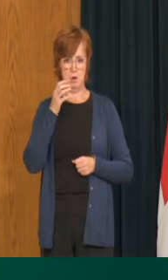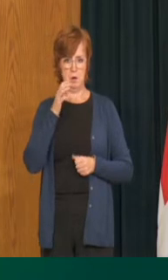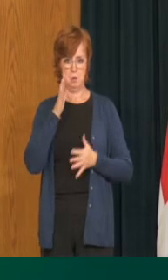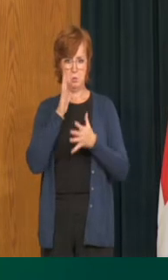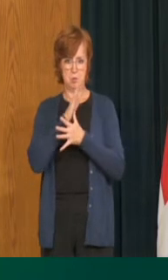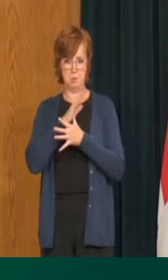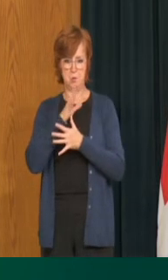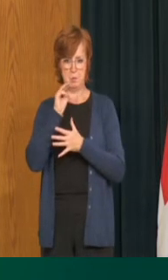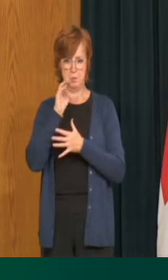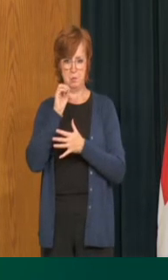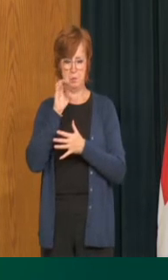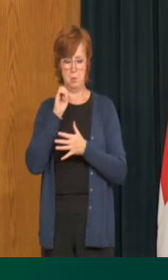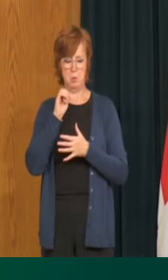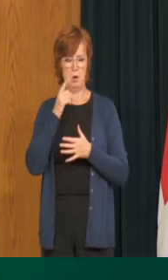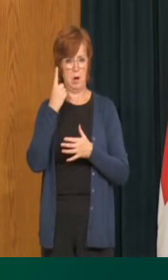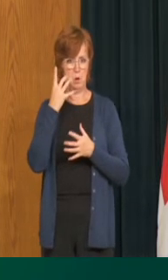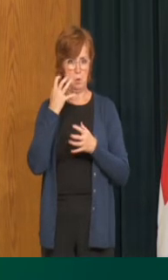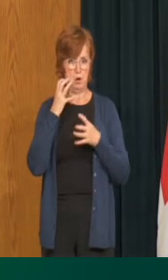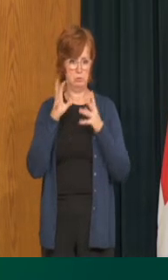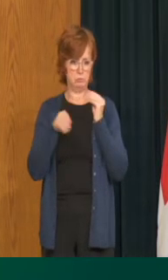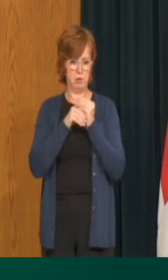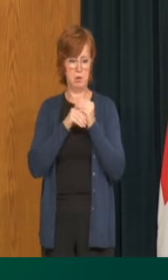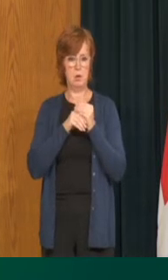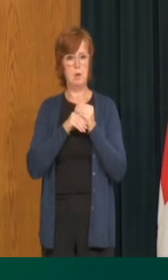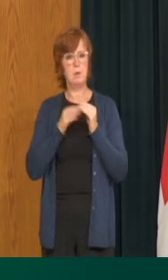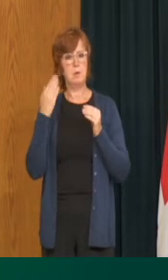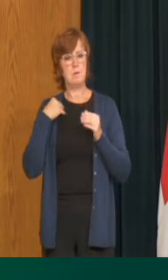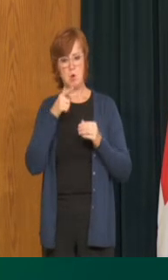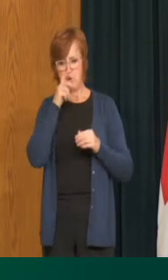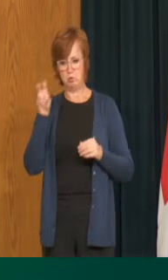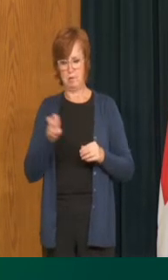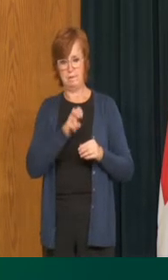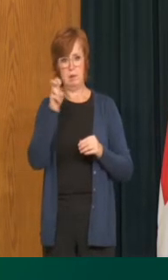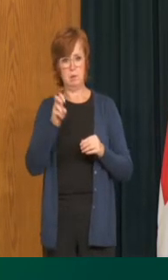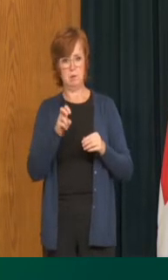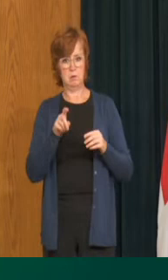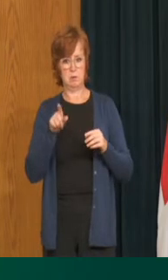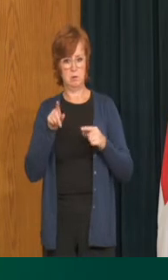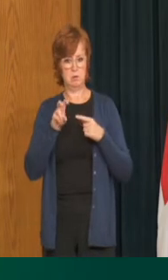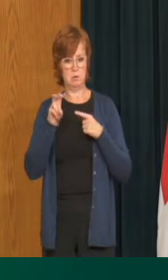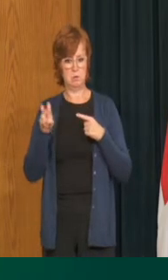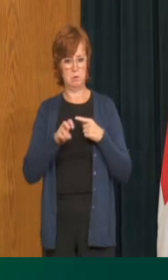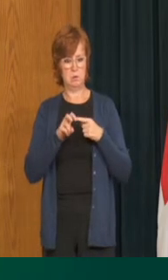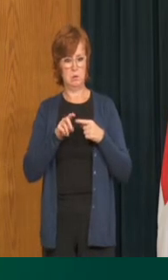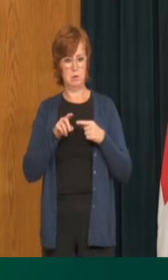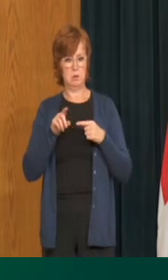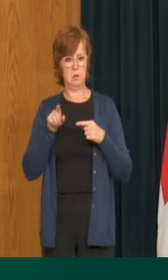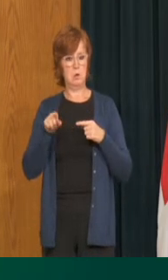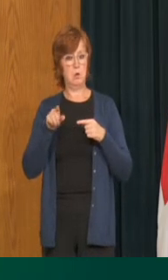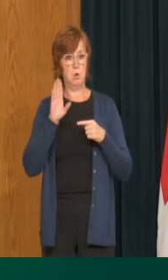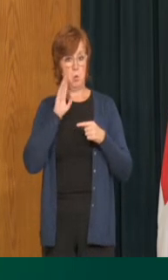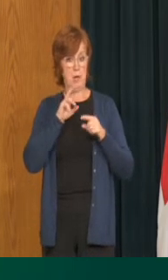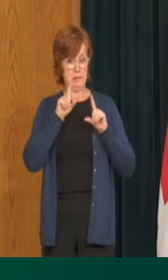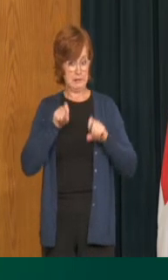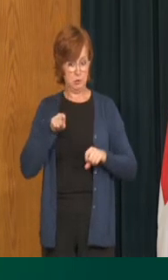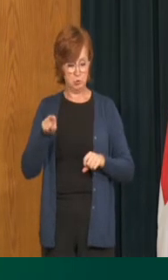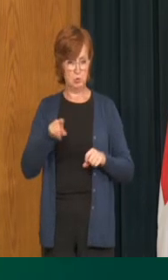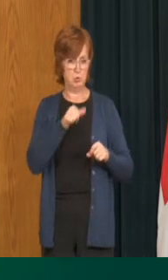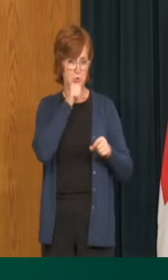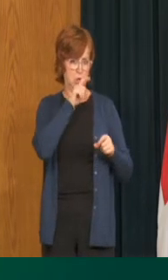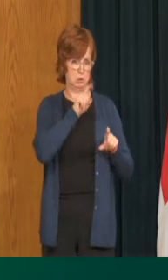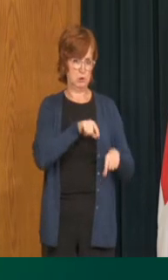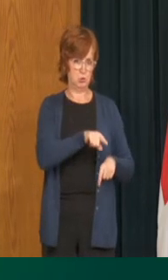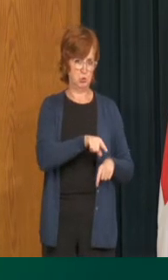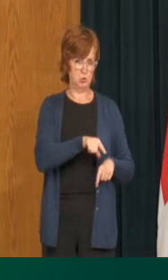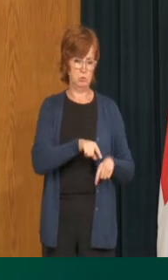that people that had traveled, one of the screening questions was to screen them for the potential of a test, where now we have open testing up